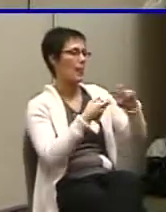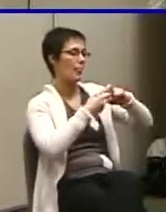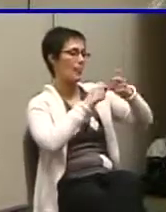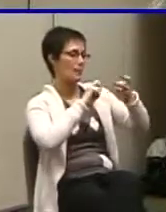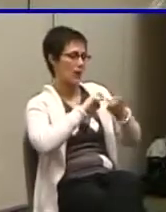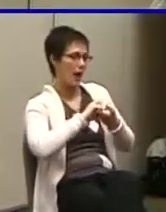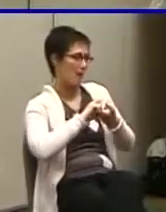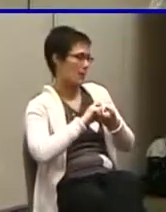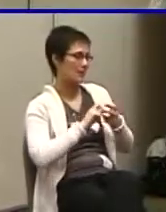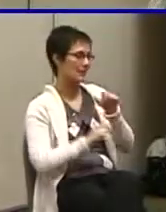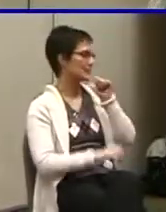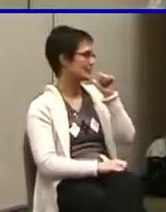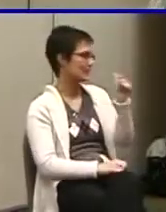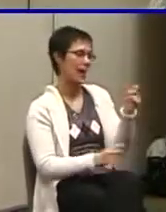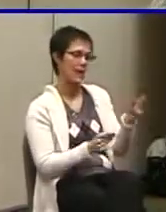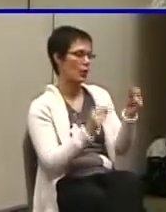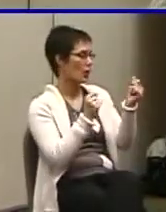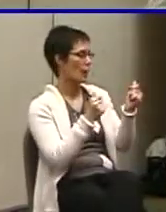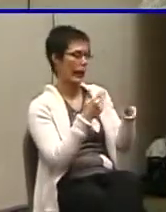easy process.